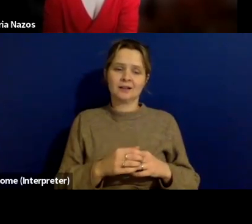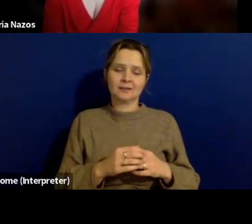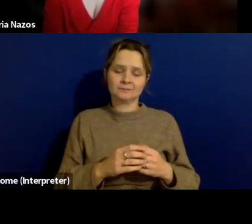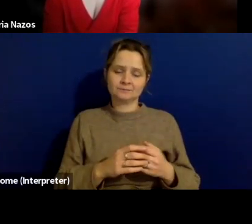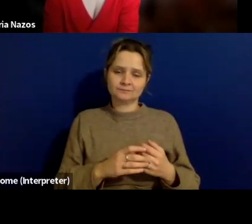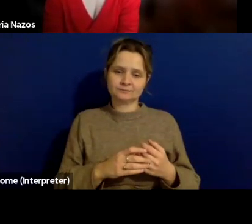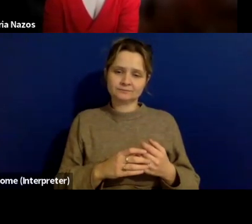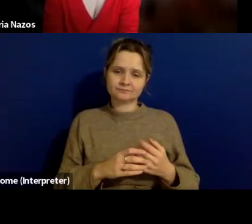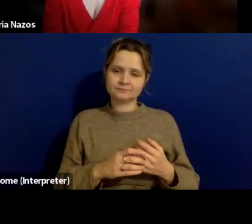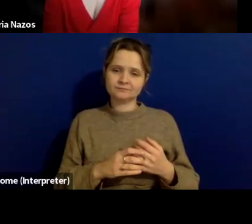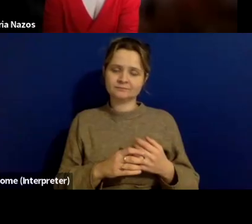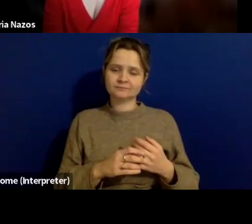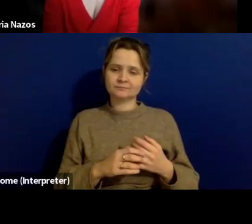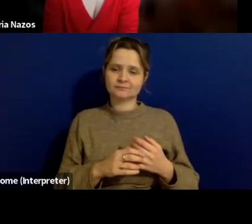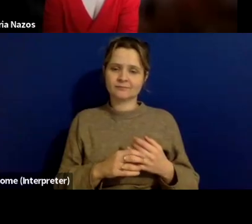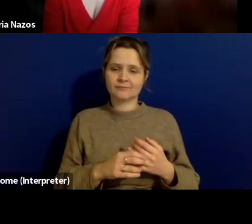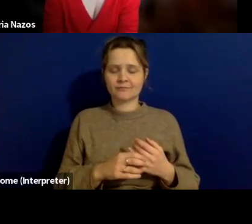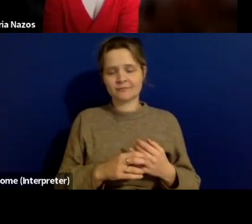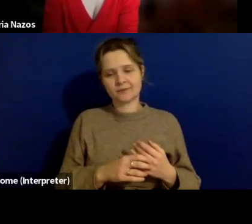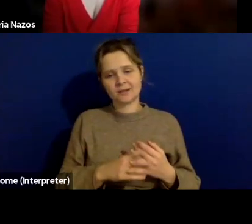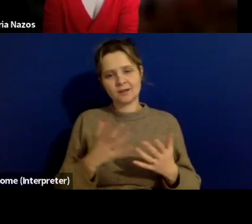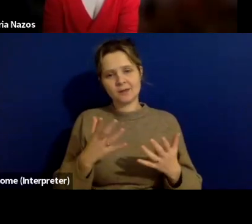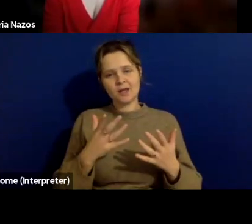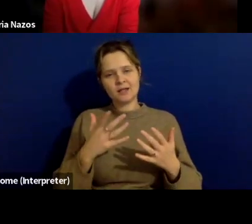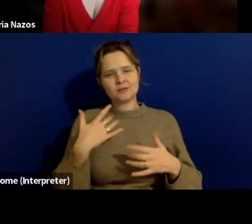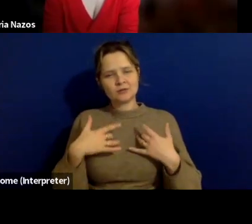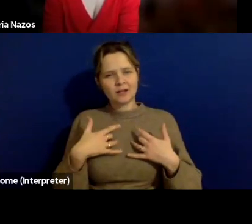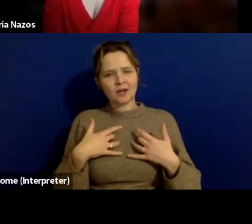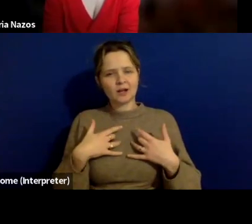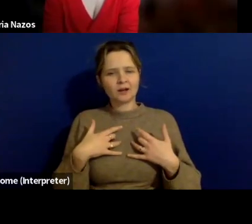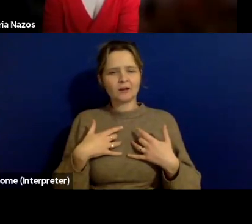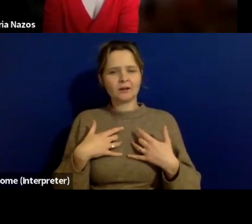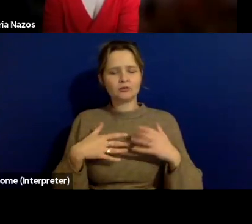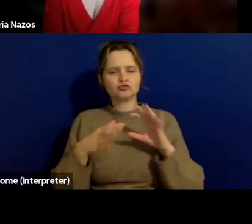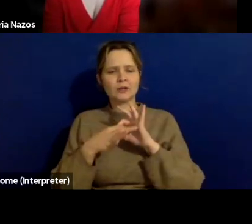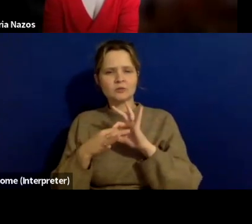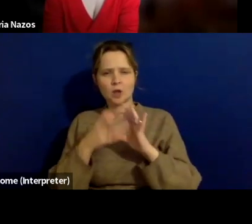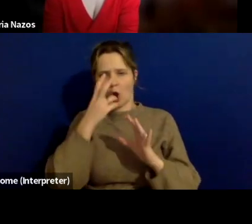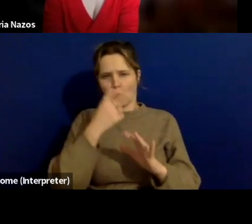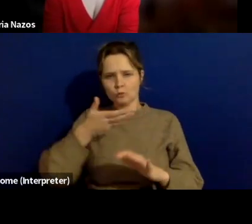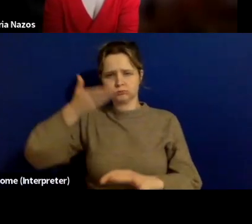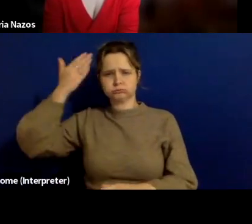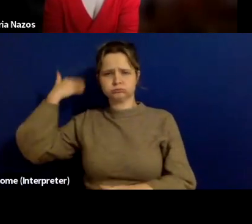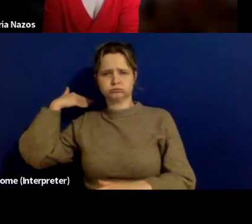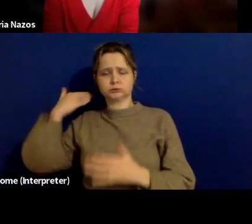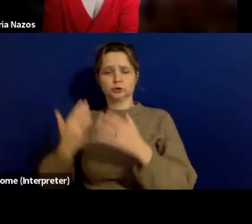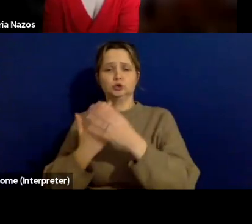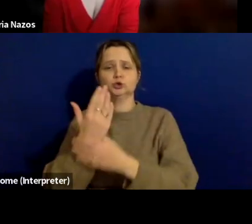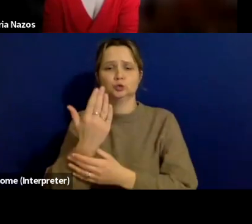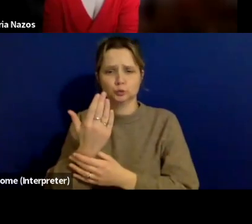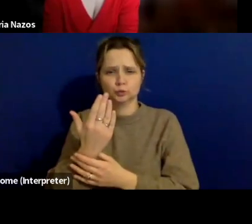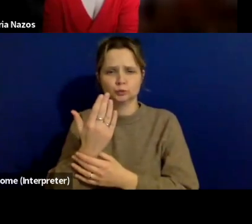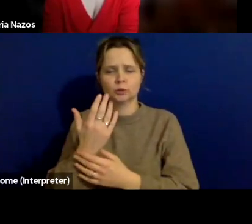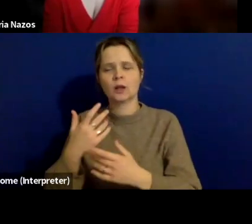And yeah, on the other hand, the relationship between the old and the new, right? Between the older traditions